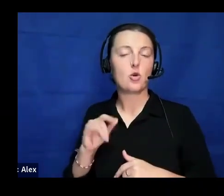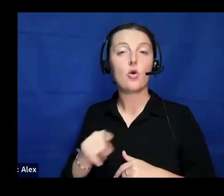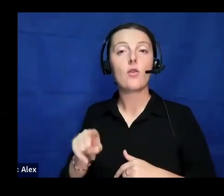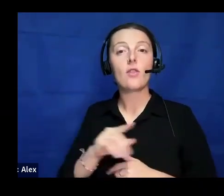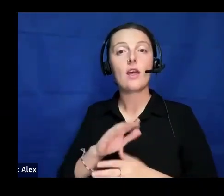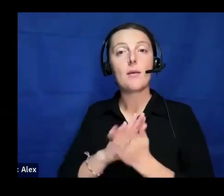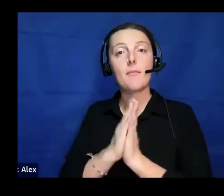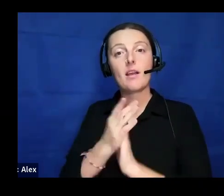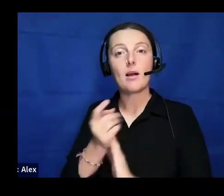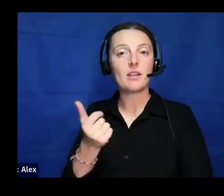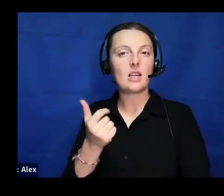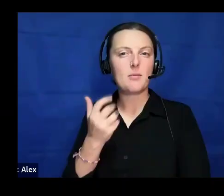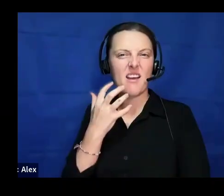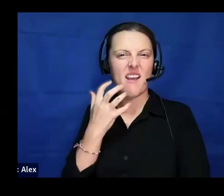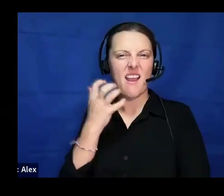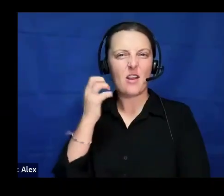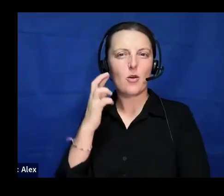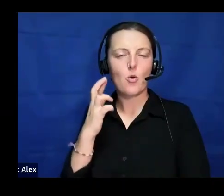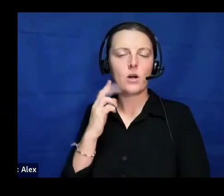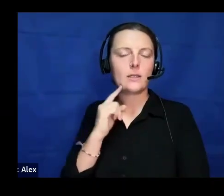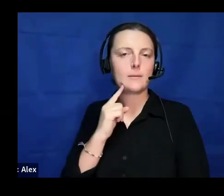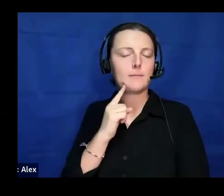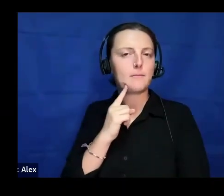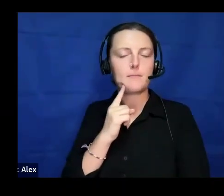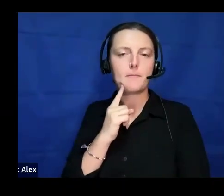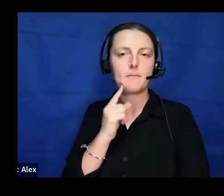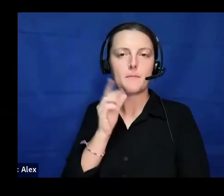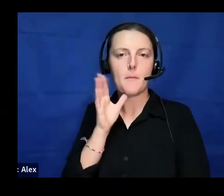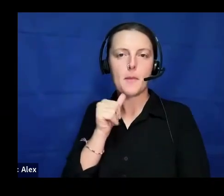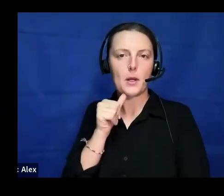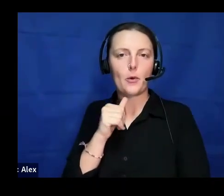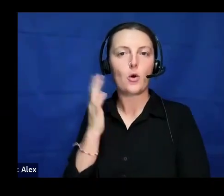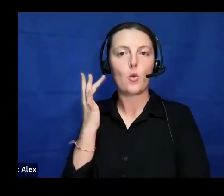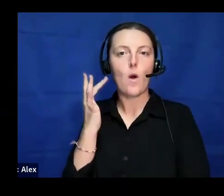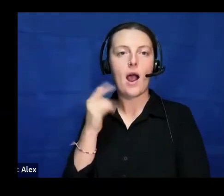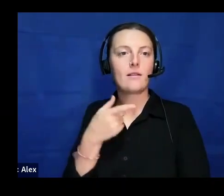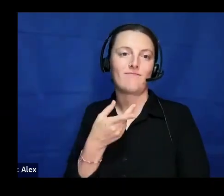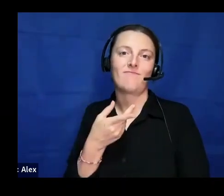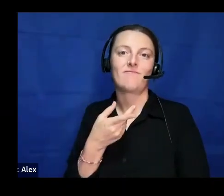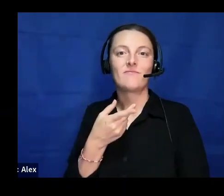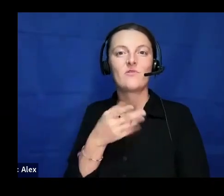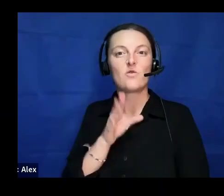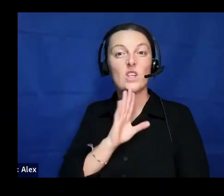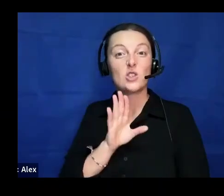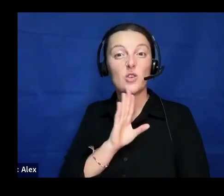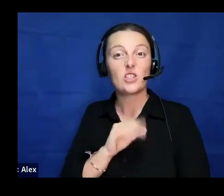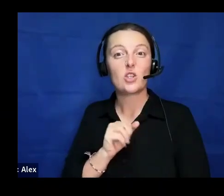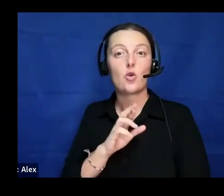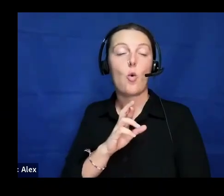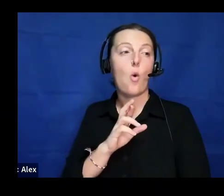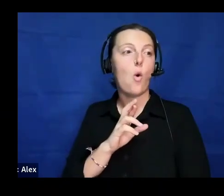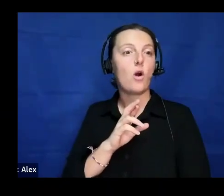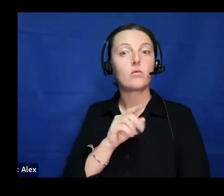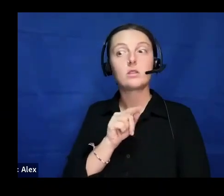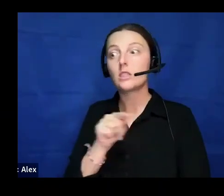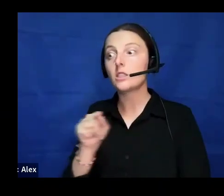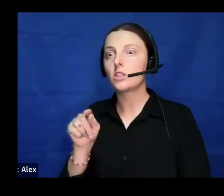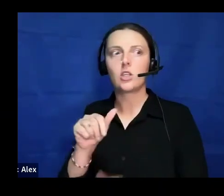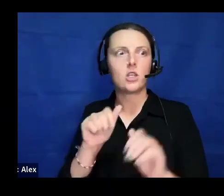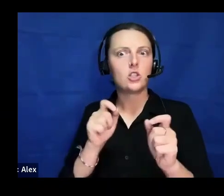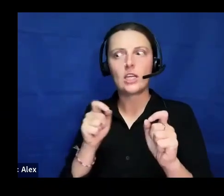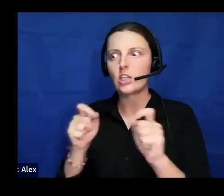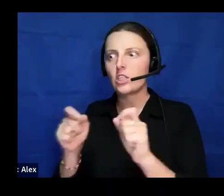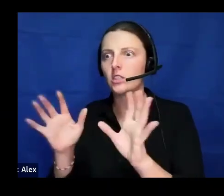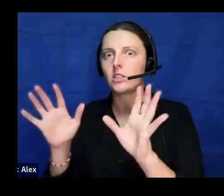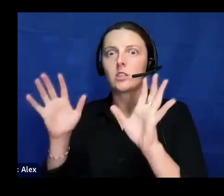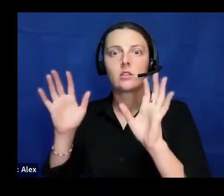bitter because of frustration, right? Or, a lot of things are changing. And again, just because it's normal to